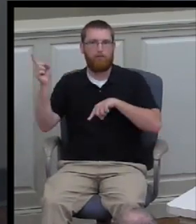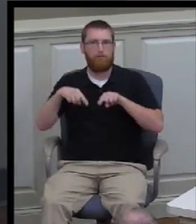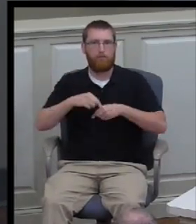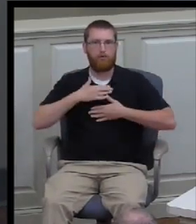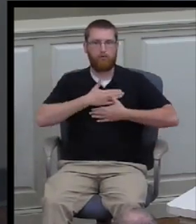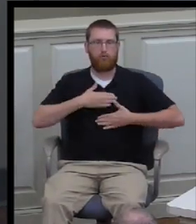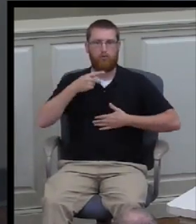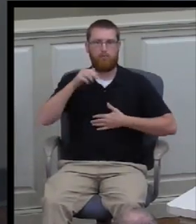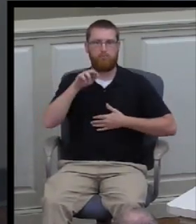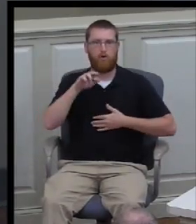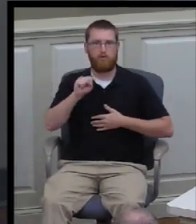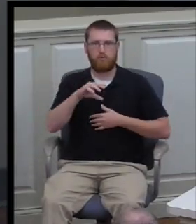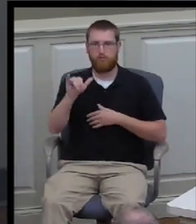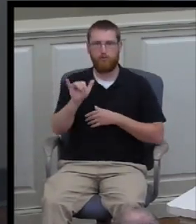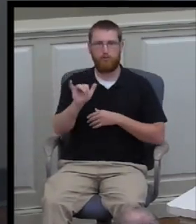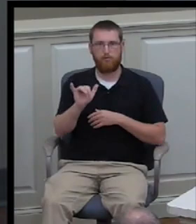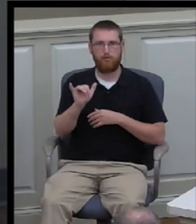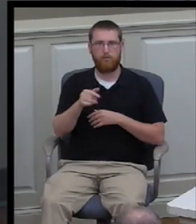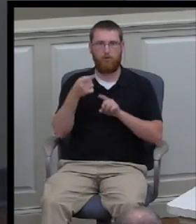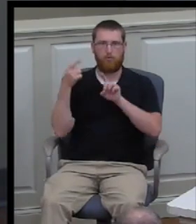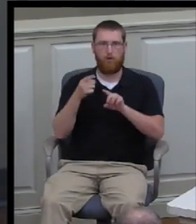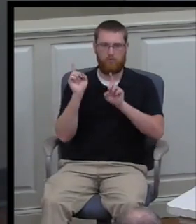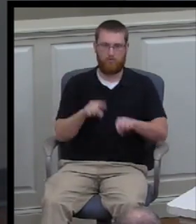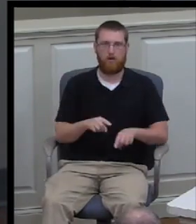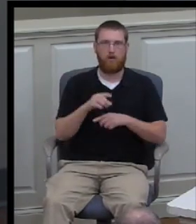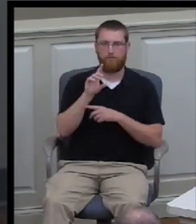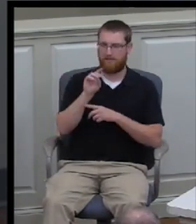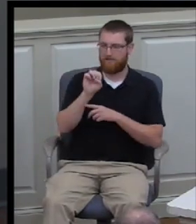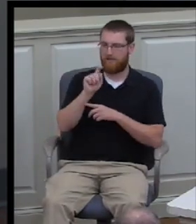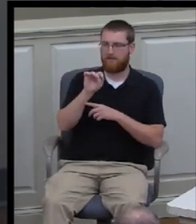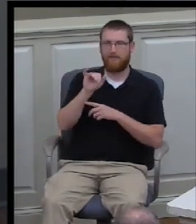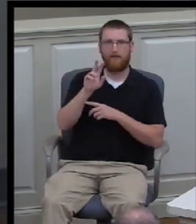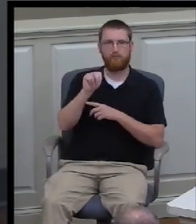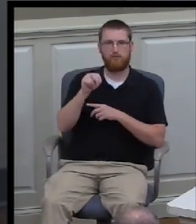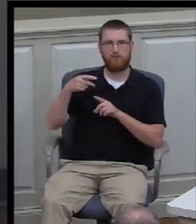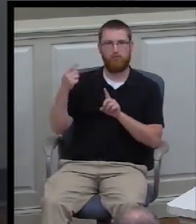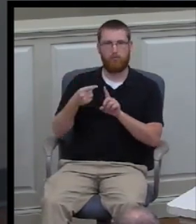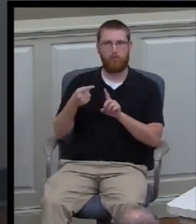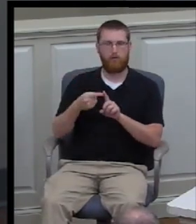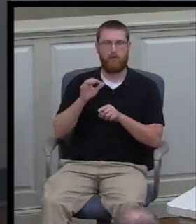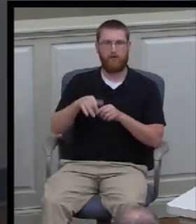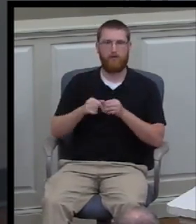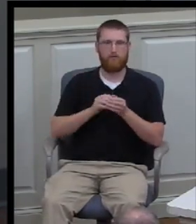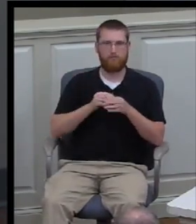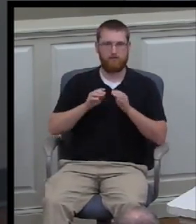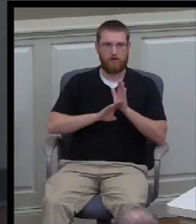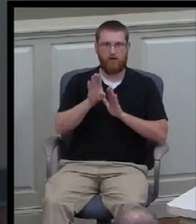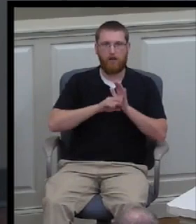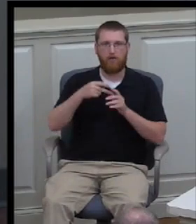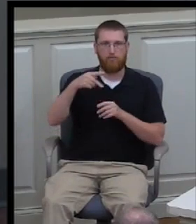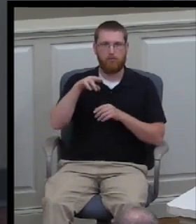community as a destination point to come. And if we foster those developments, those parks,